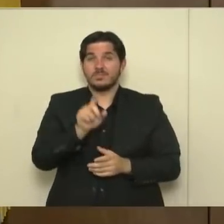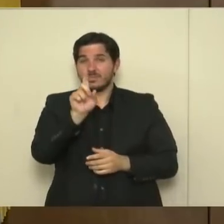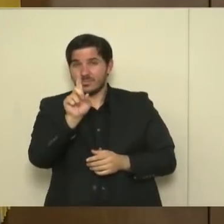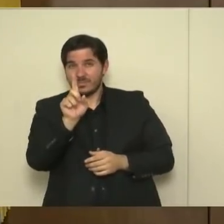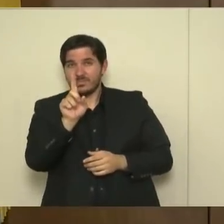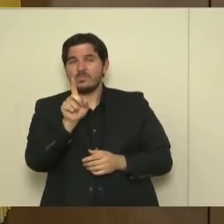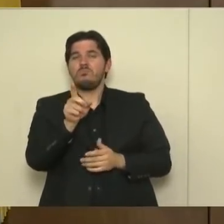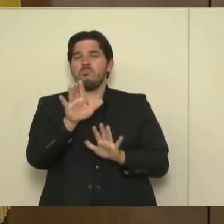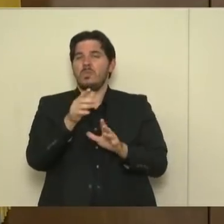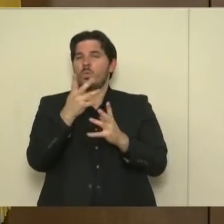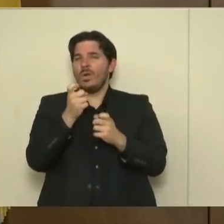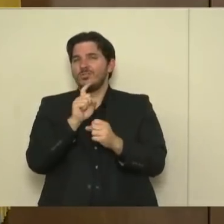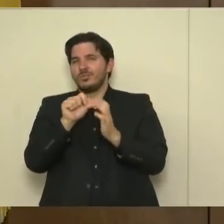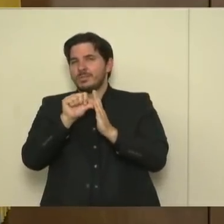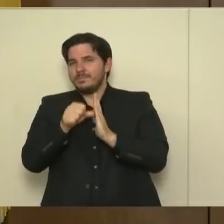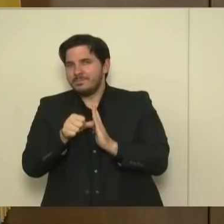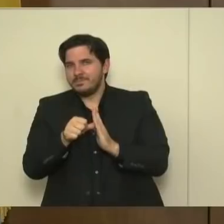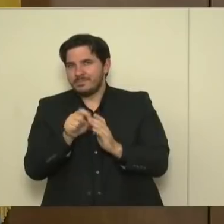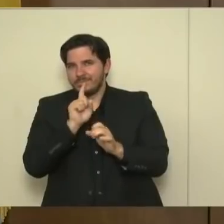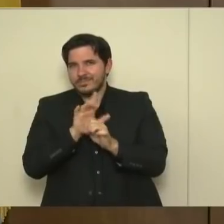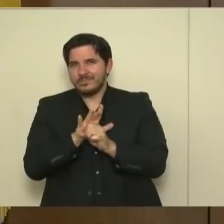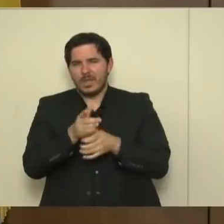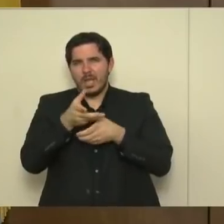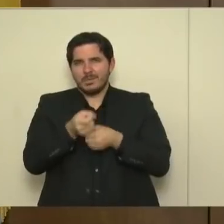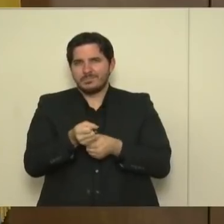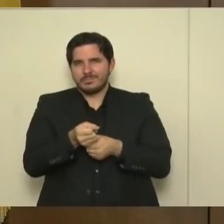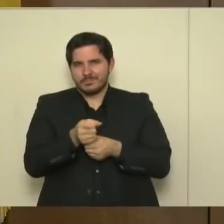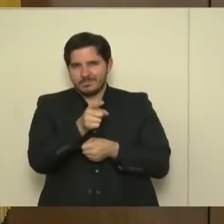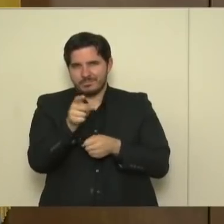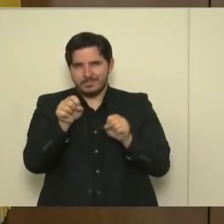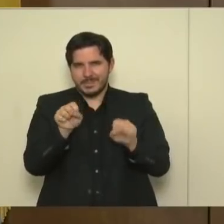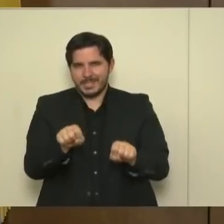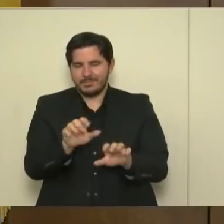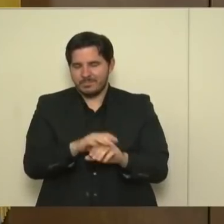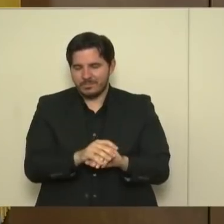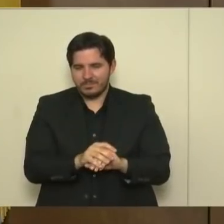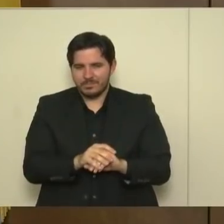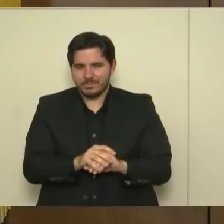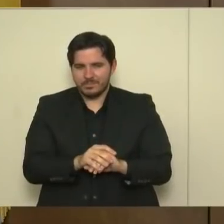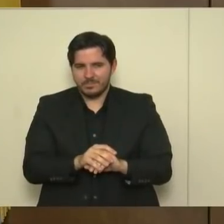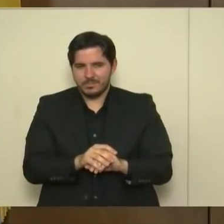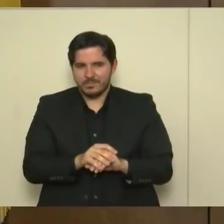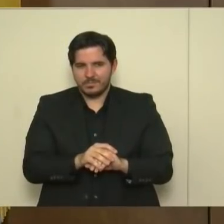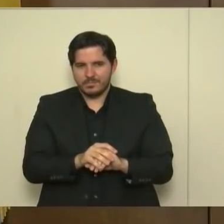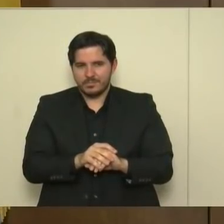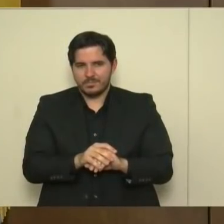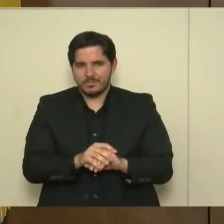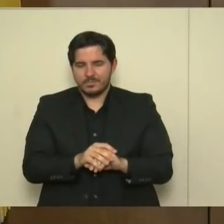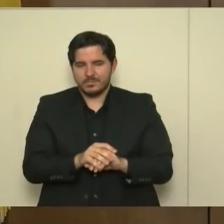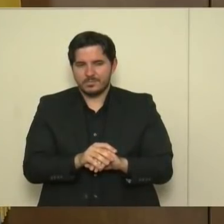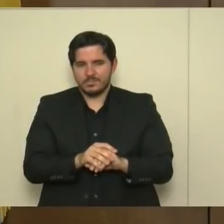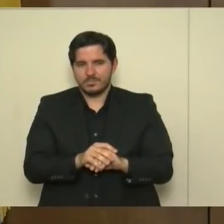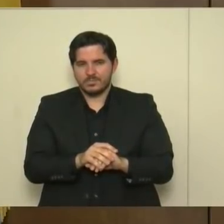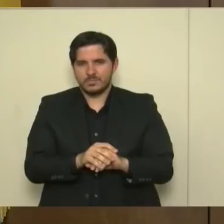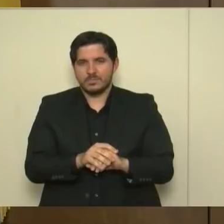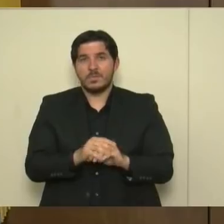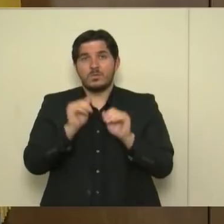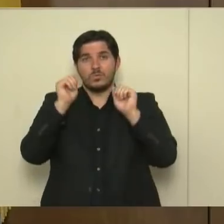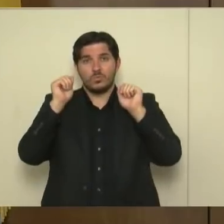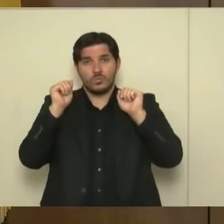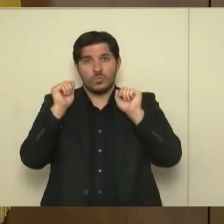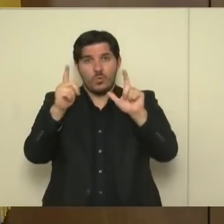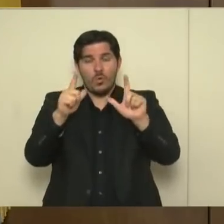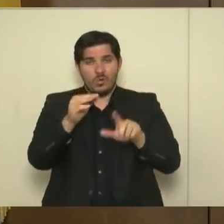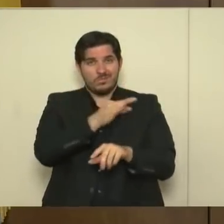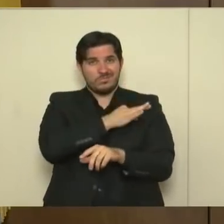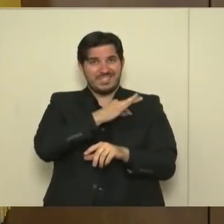complete confidence in how we do things. Everyone is aiding and supporting the Department of Health.